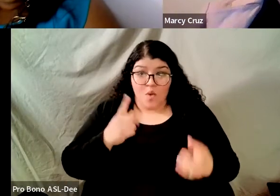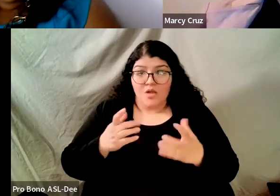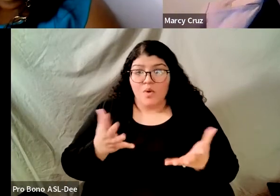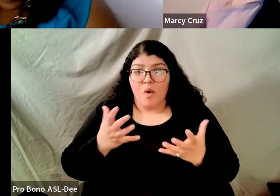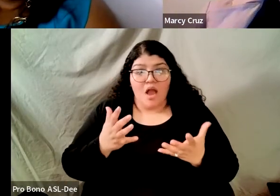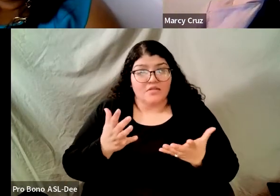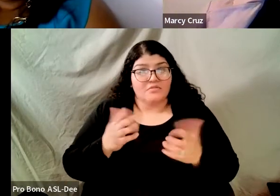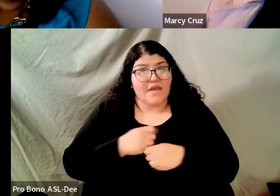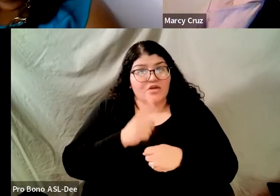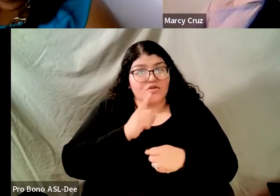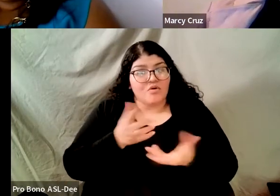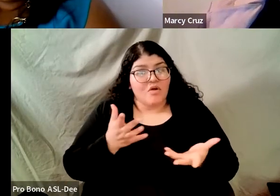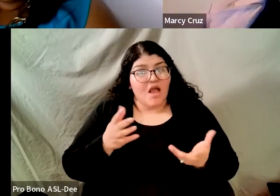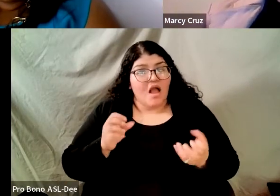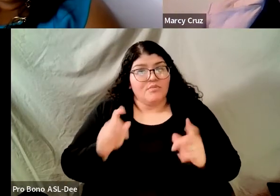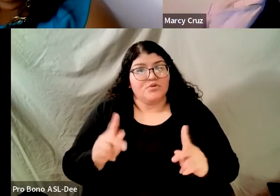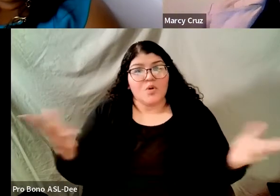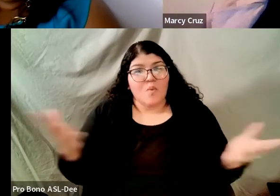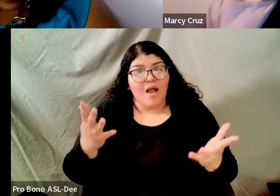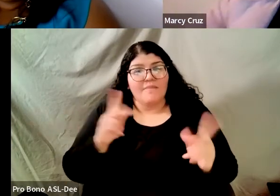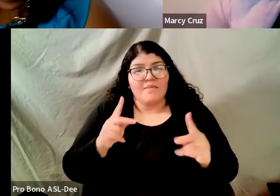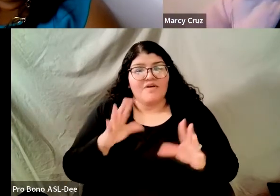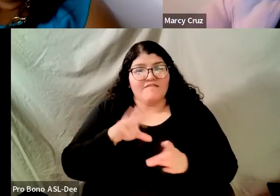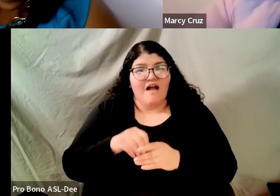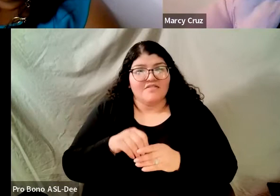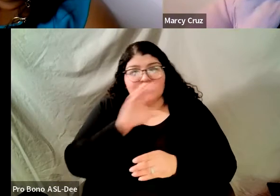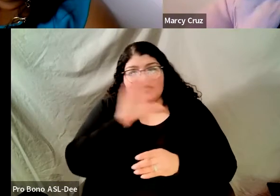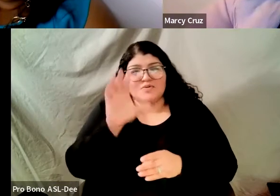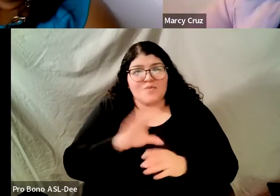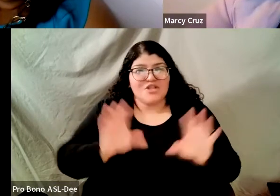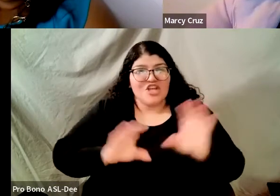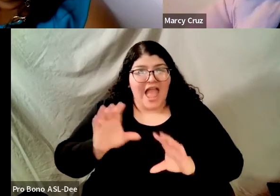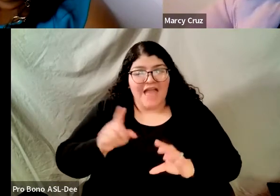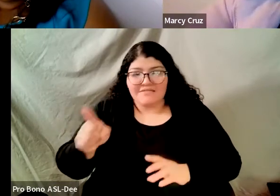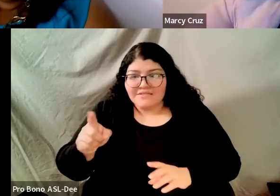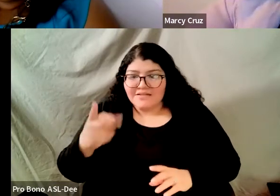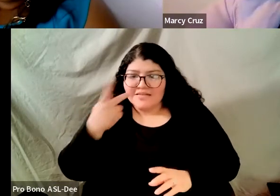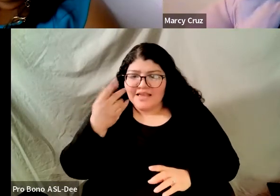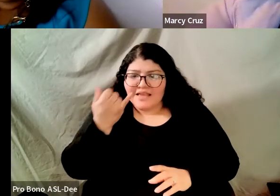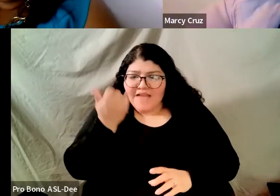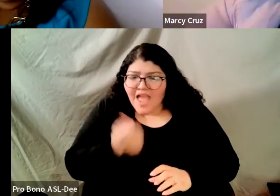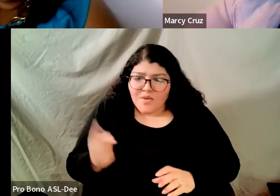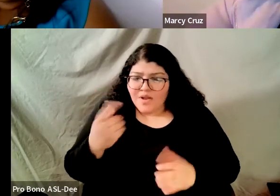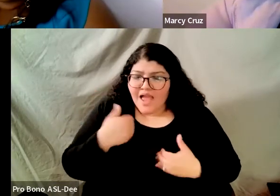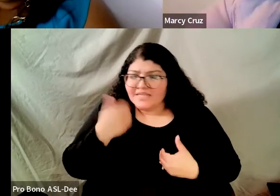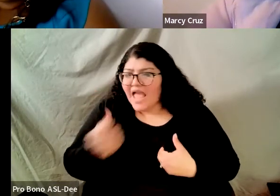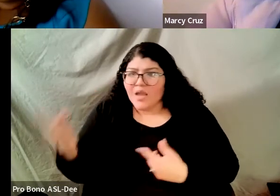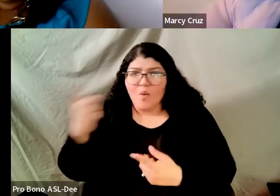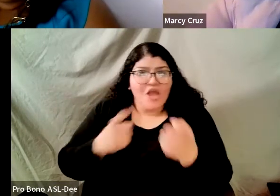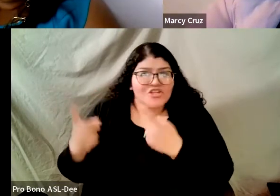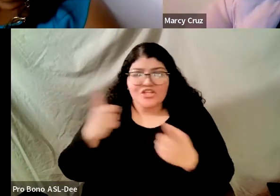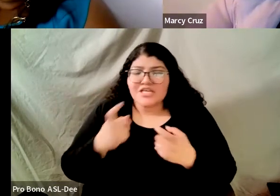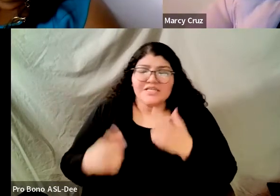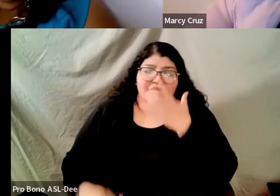it to the folks in the chat to see, if anyone has any questions.